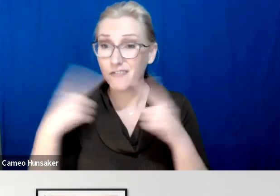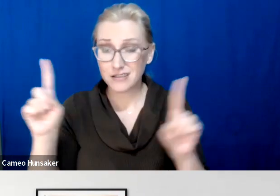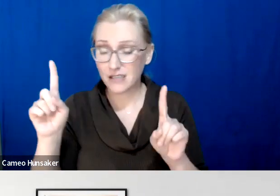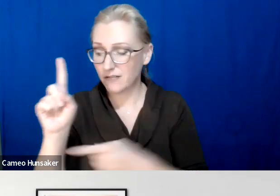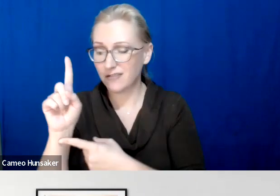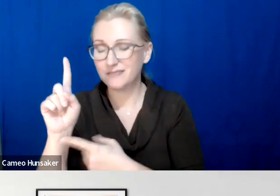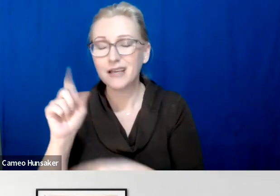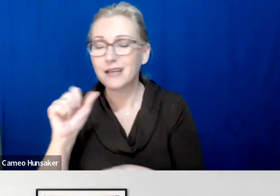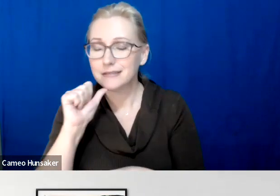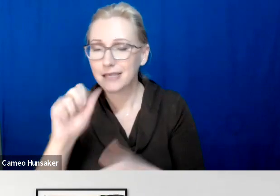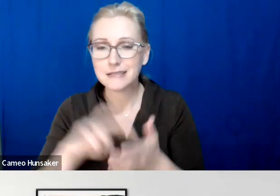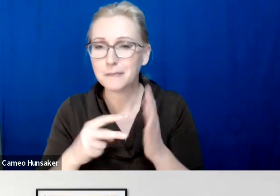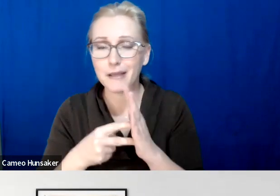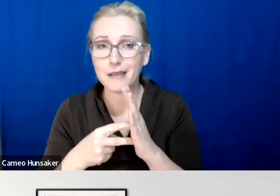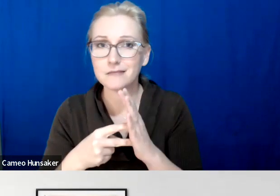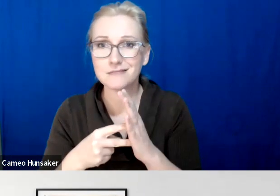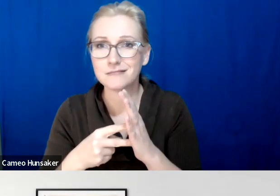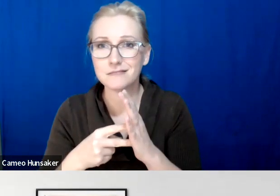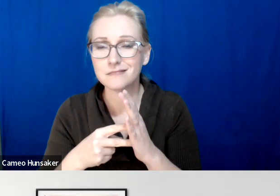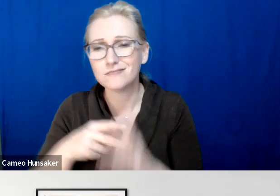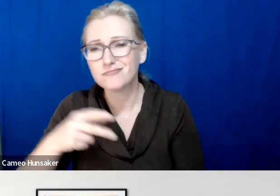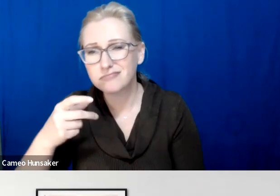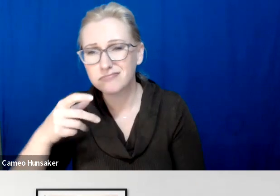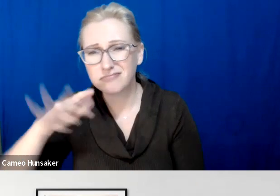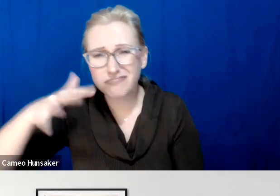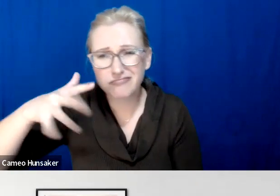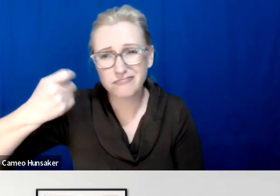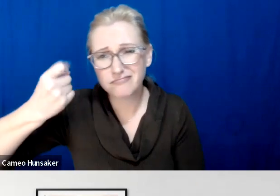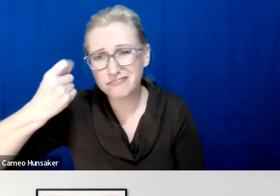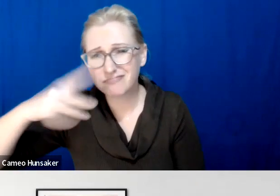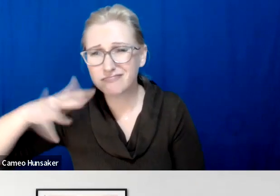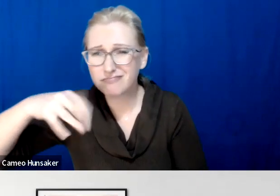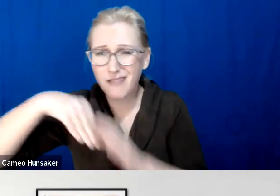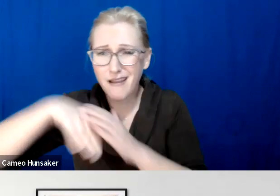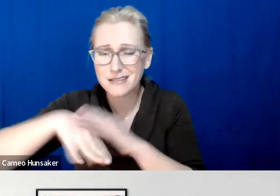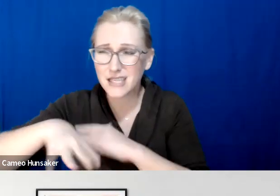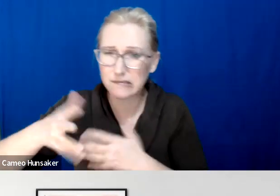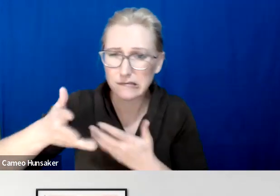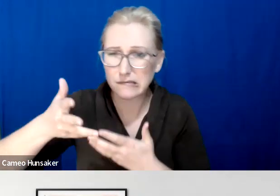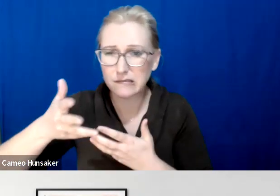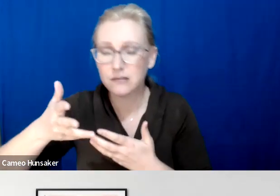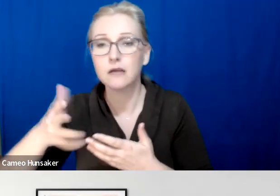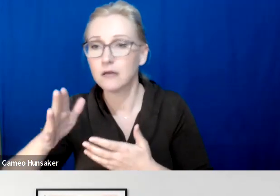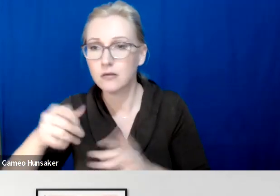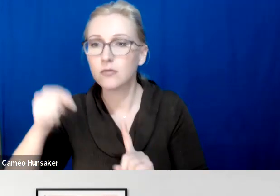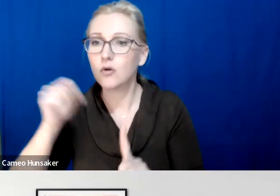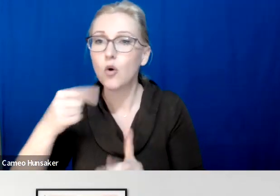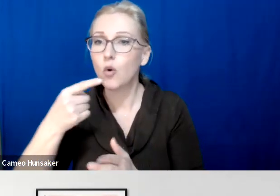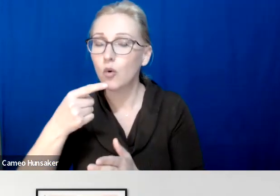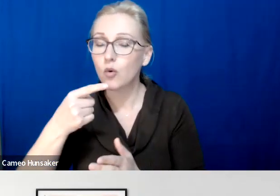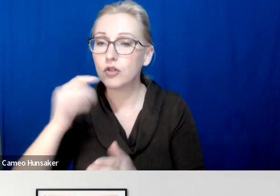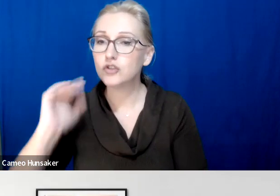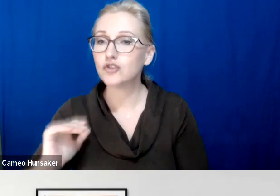need in order to sort of be able to understand or sort of access the learning. It's really about what does the child need